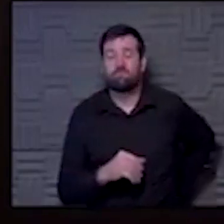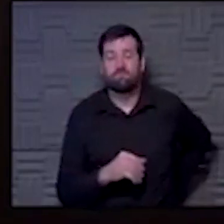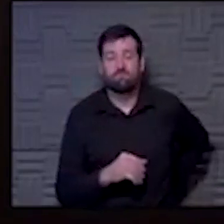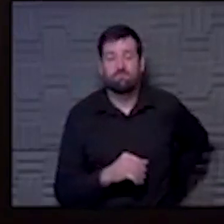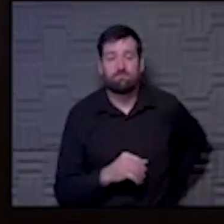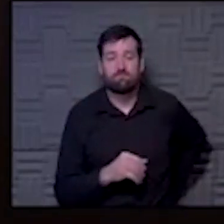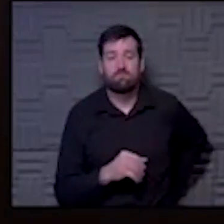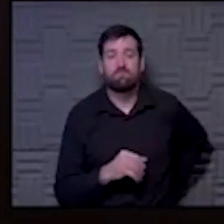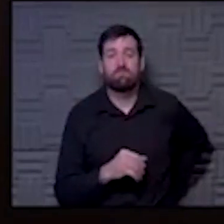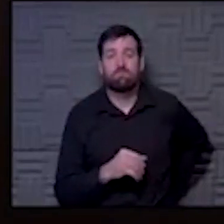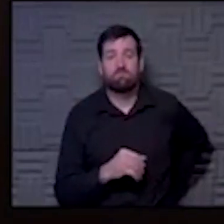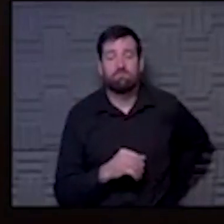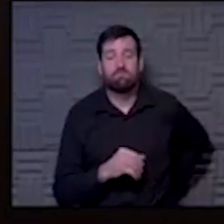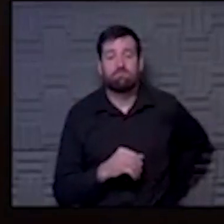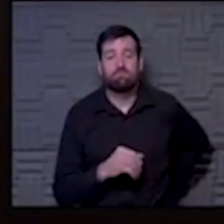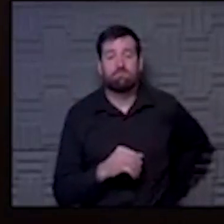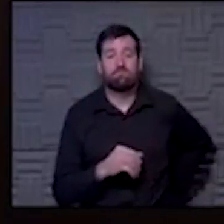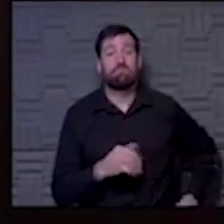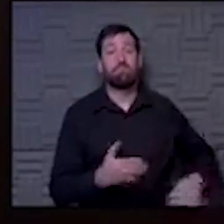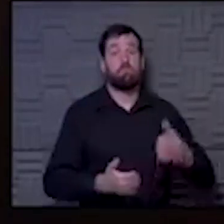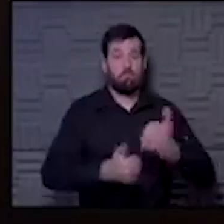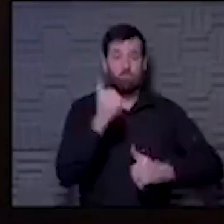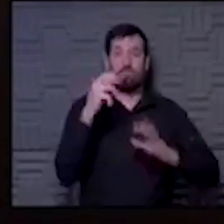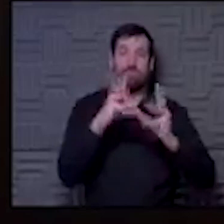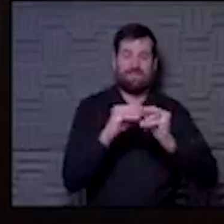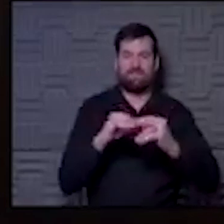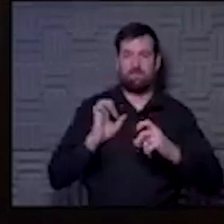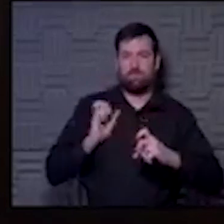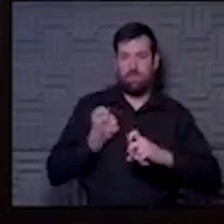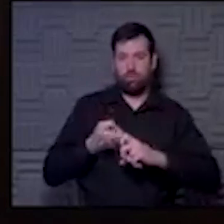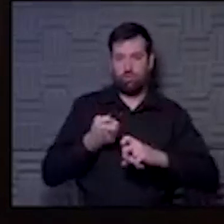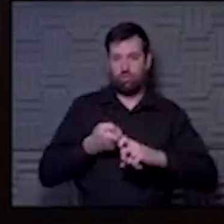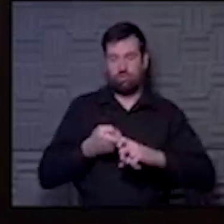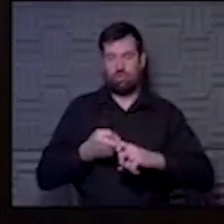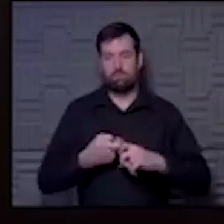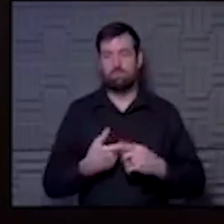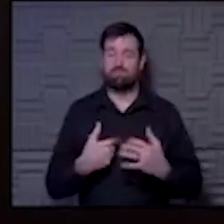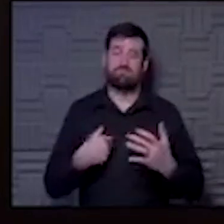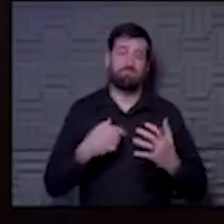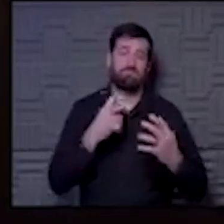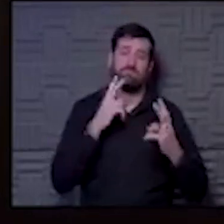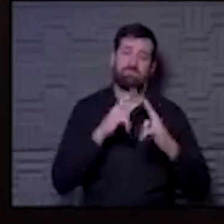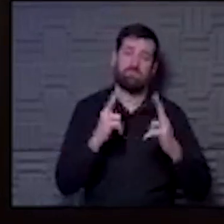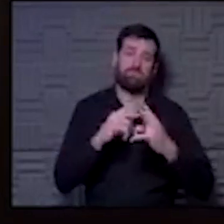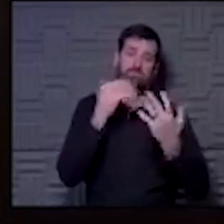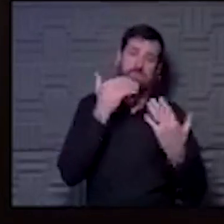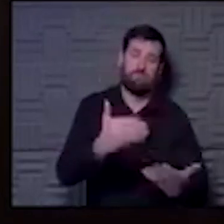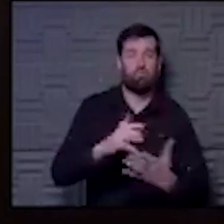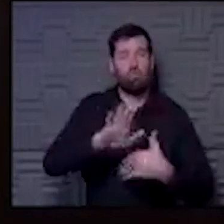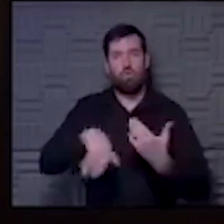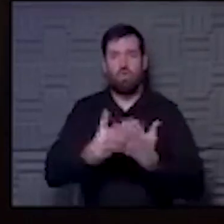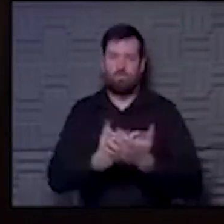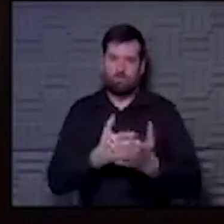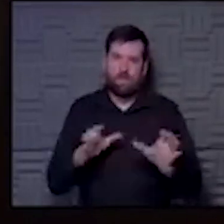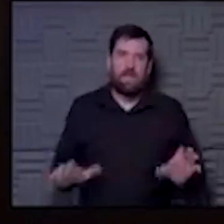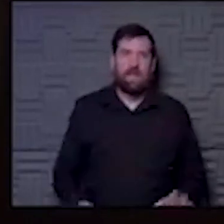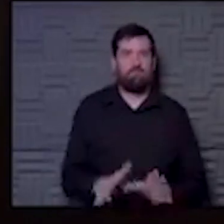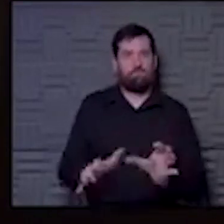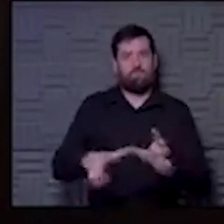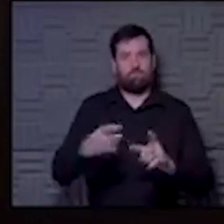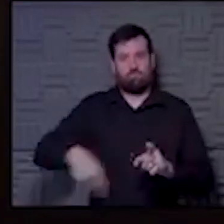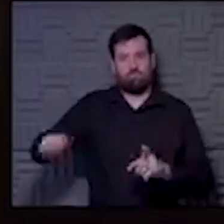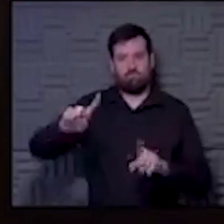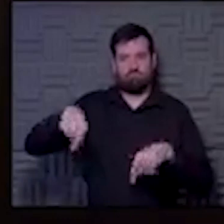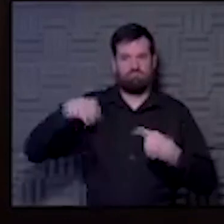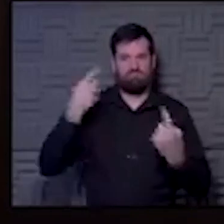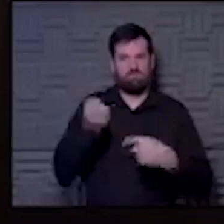have facilitated have been in Spanish, and I'm very thankful that of all the effort that the Kansas Leadership Center has done in the last